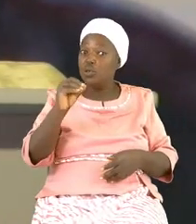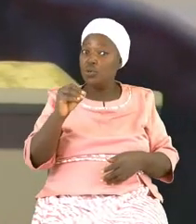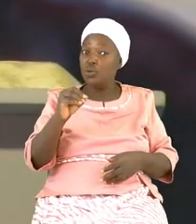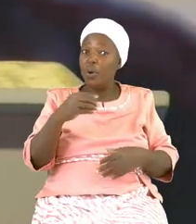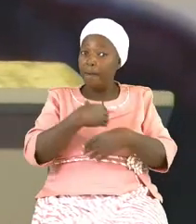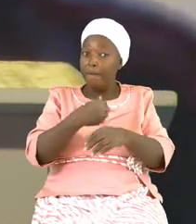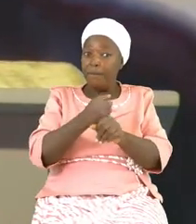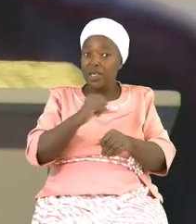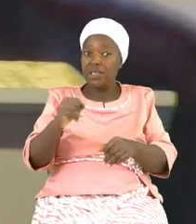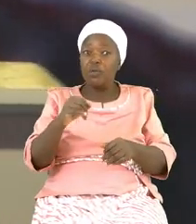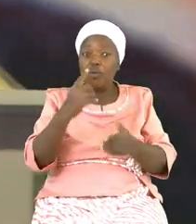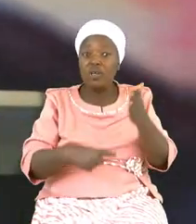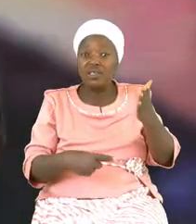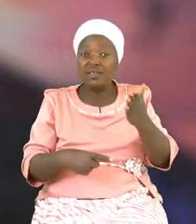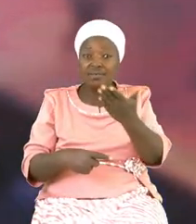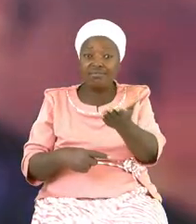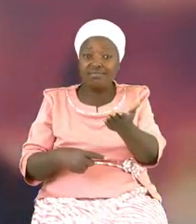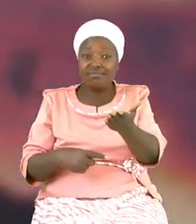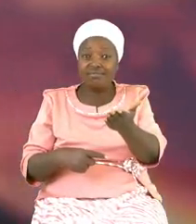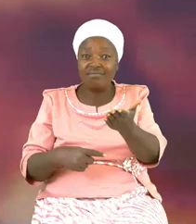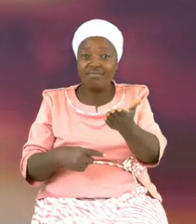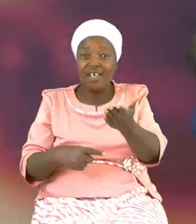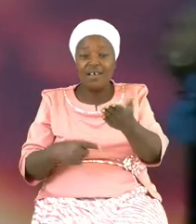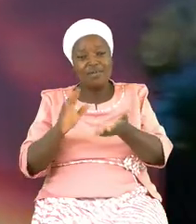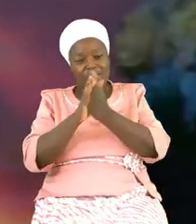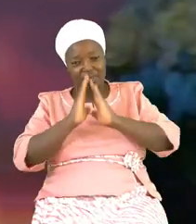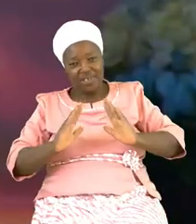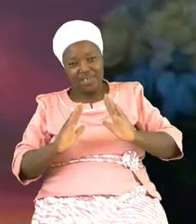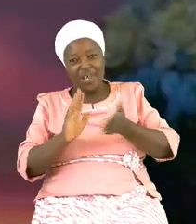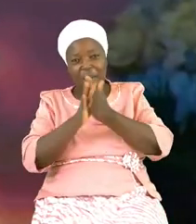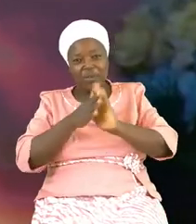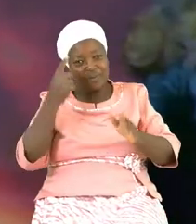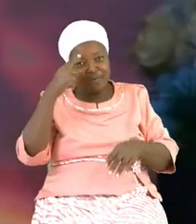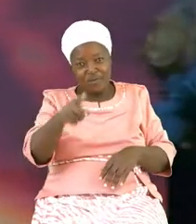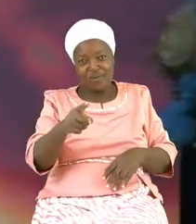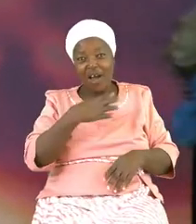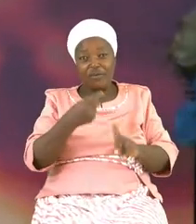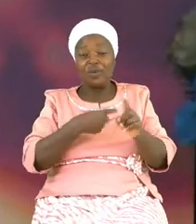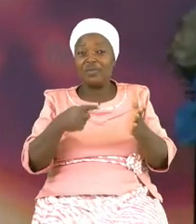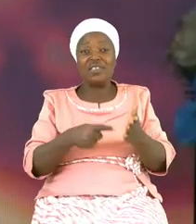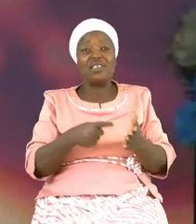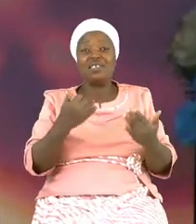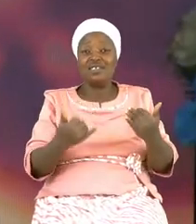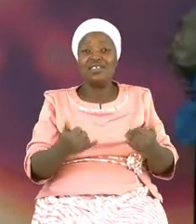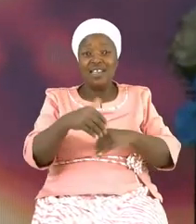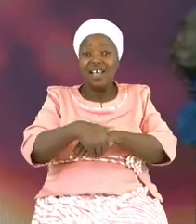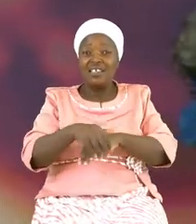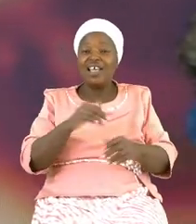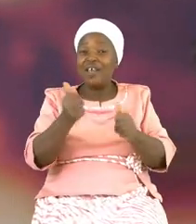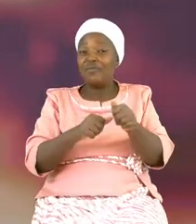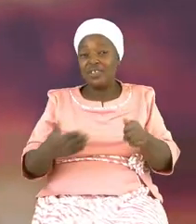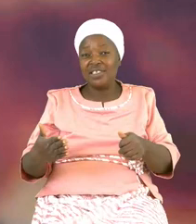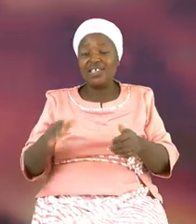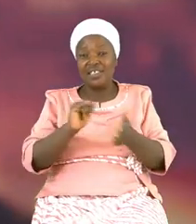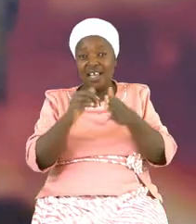making what? Peace. Making peace. Peace for you. Yeah. And from tonight, everything that has troubled